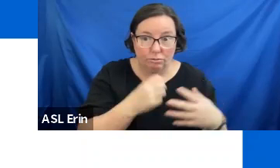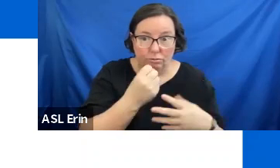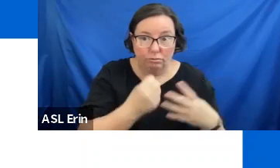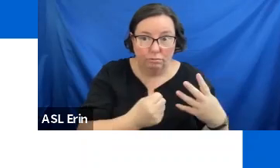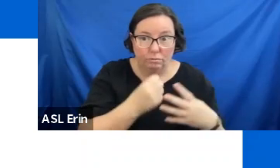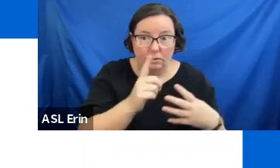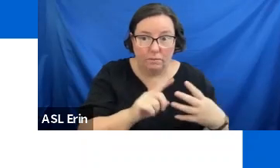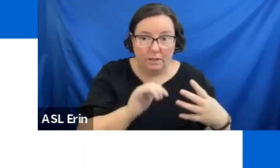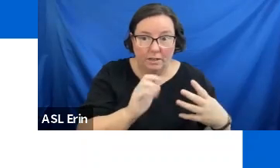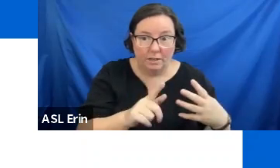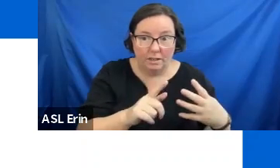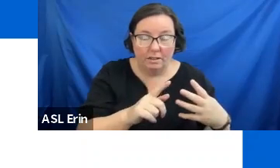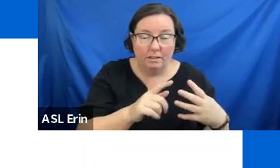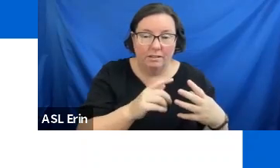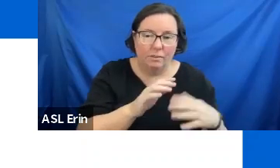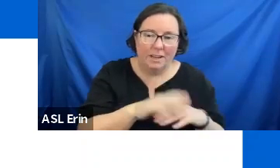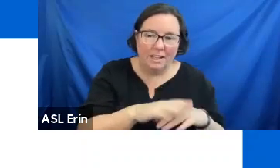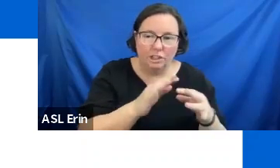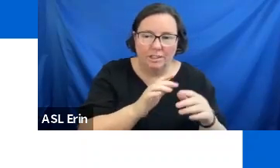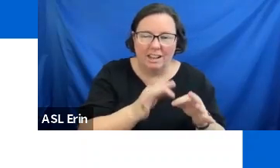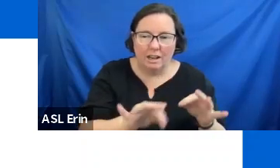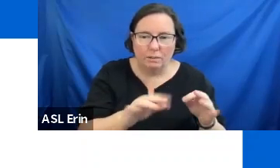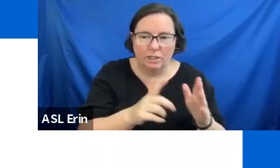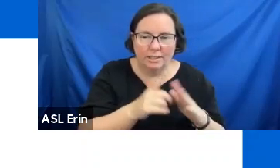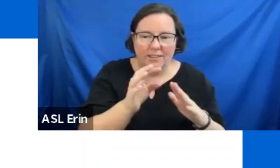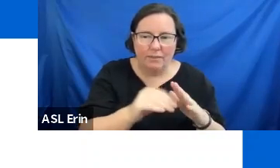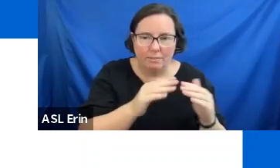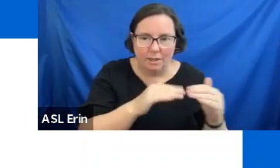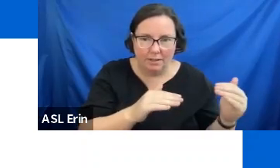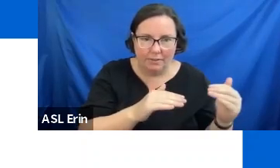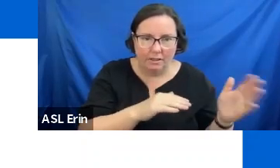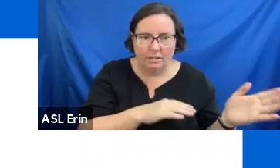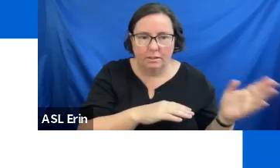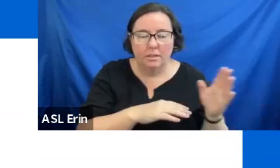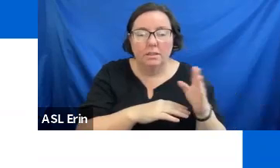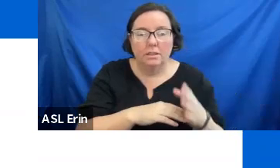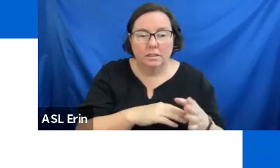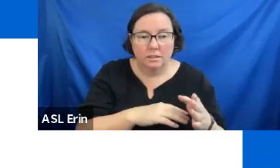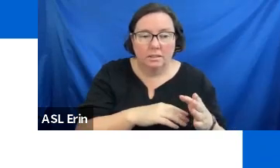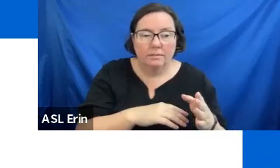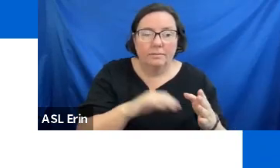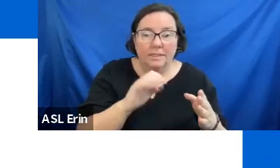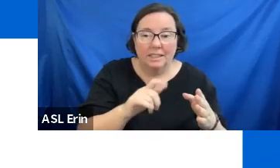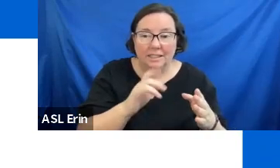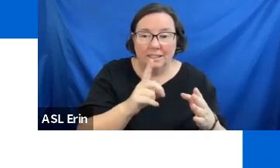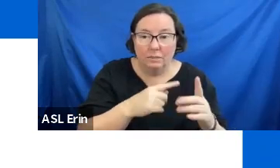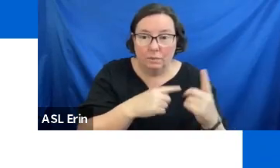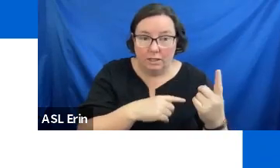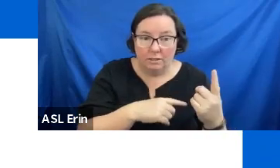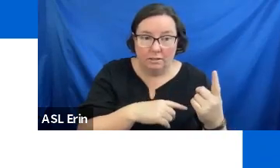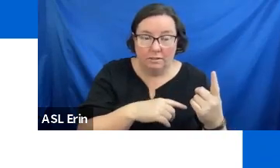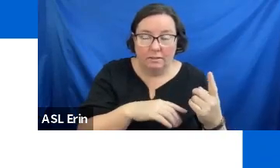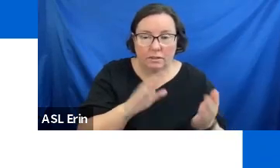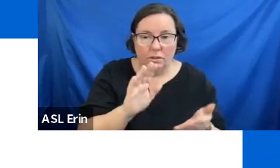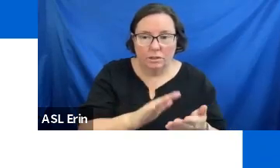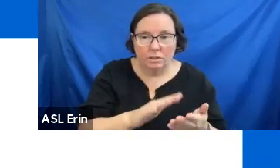Sorry, English language development level. And for when we look at ELD level, ELD 1 is the